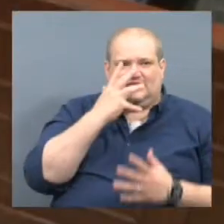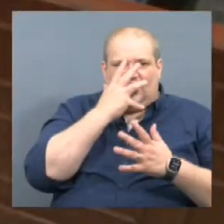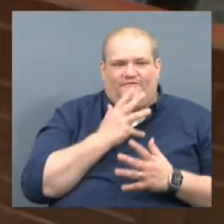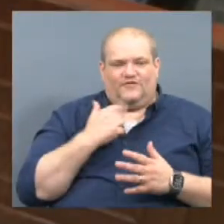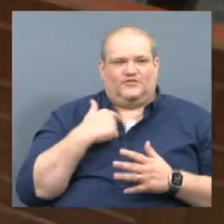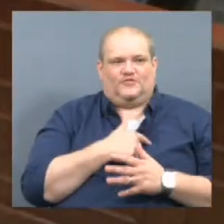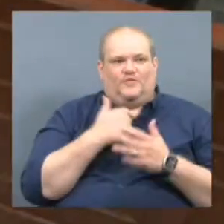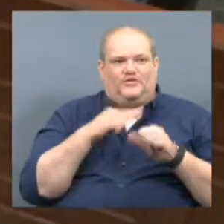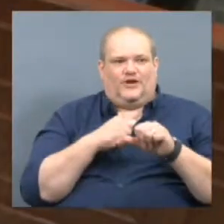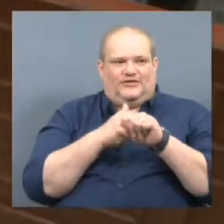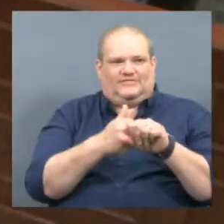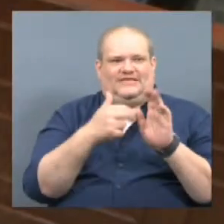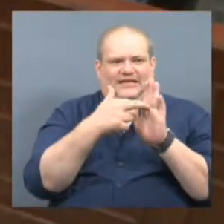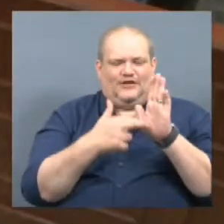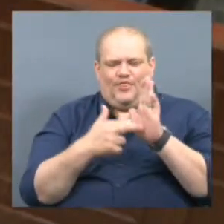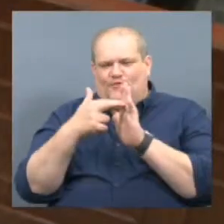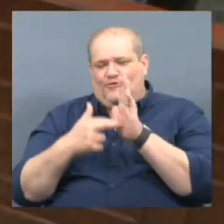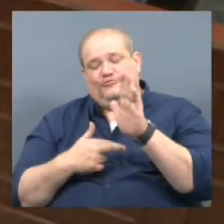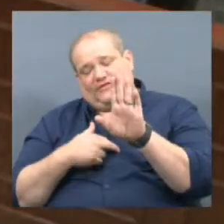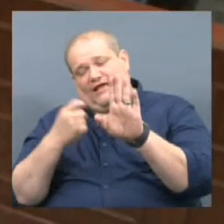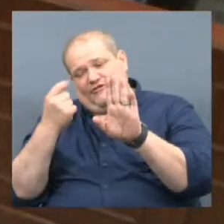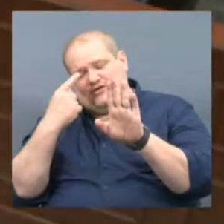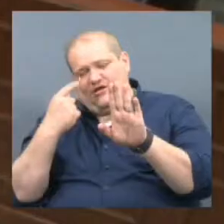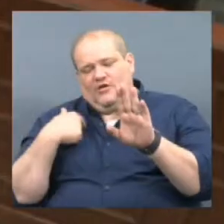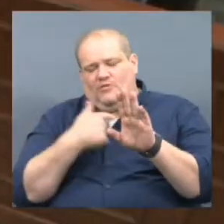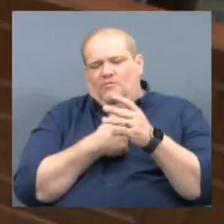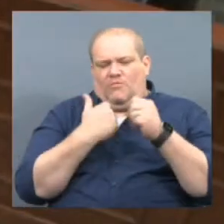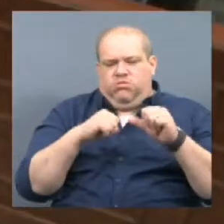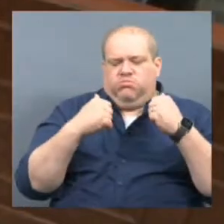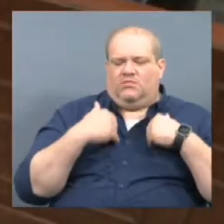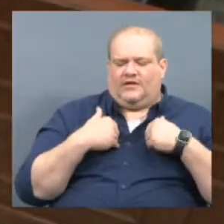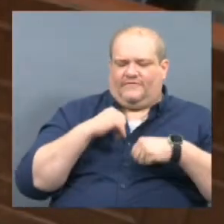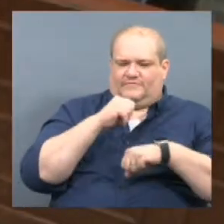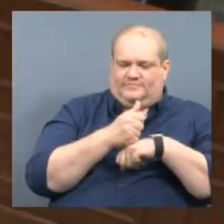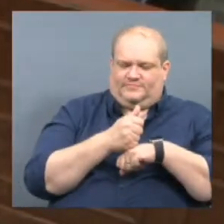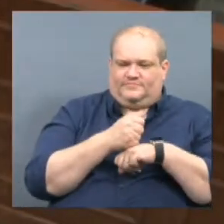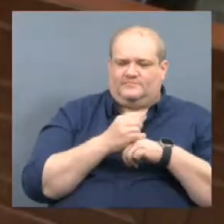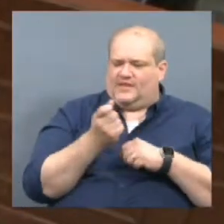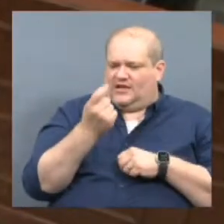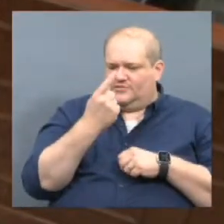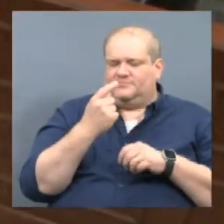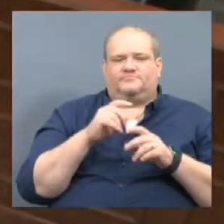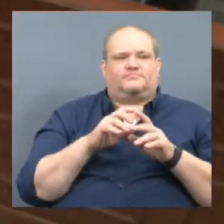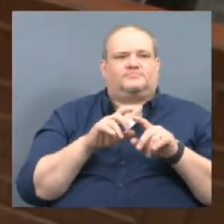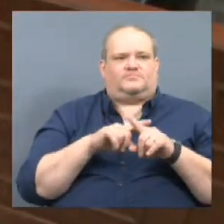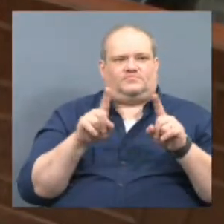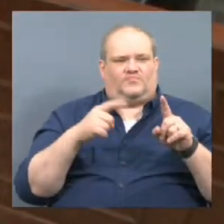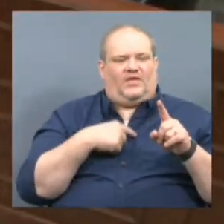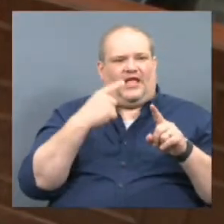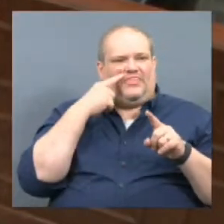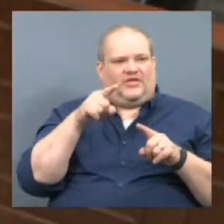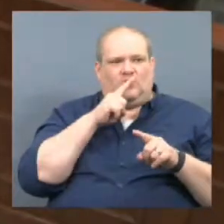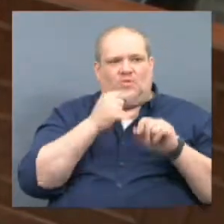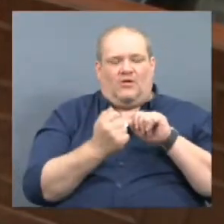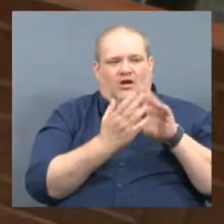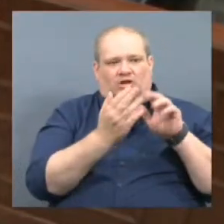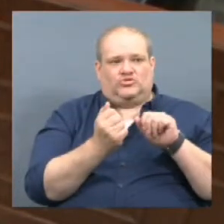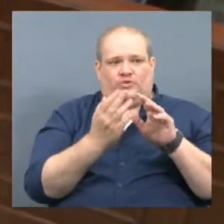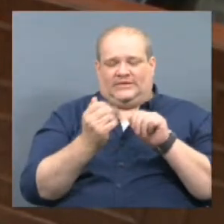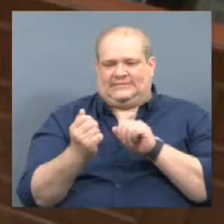unfortunately, we try to stick to the rules. Gotcha. And Ray, well, we try to have them fill out a slip. I got you, but and I think you are